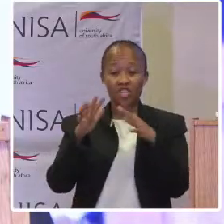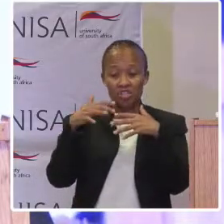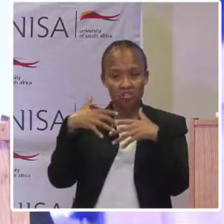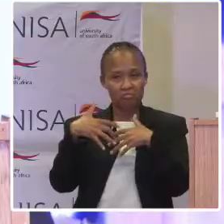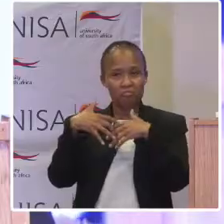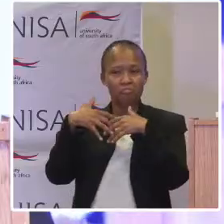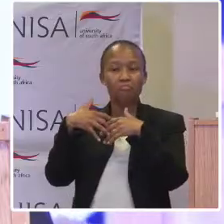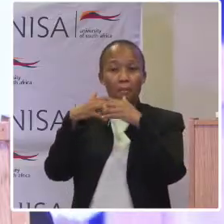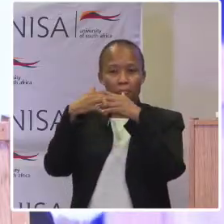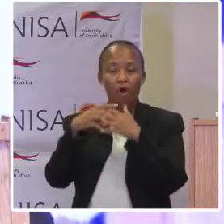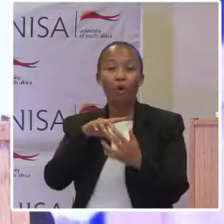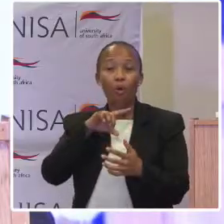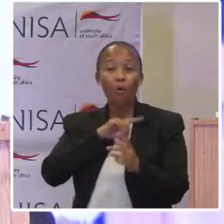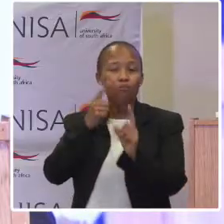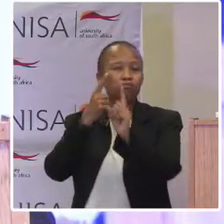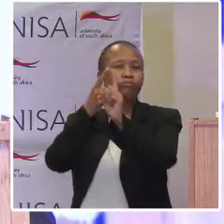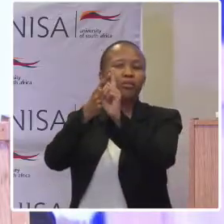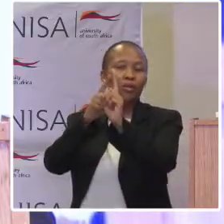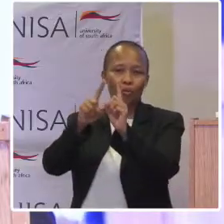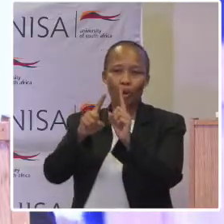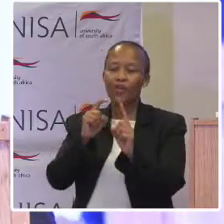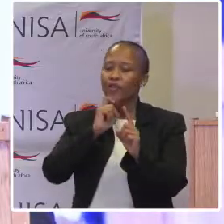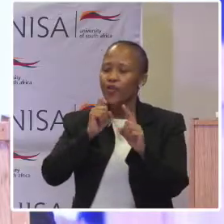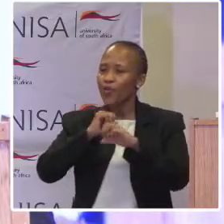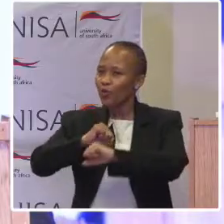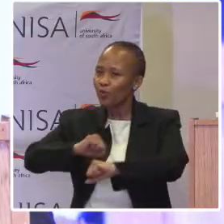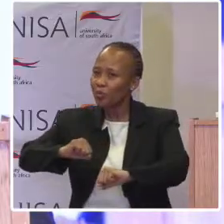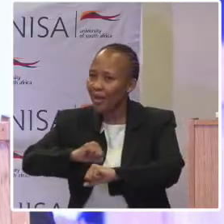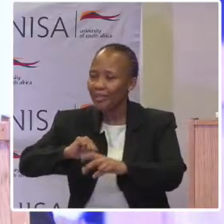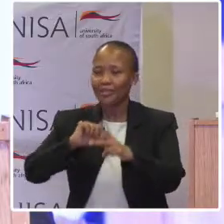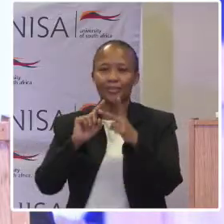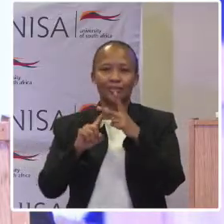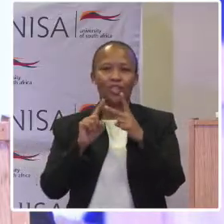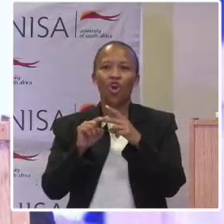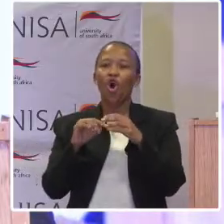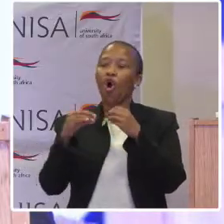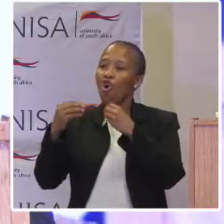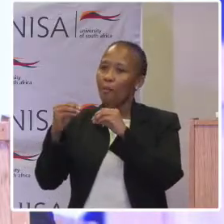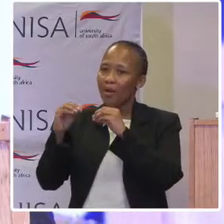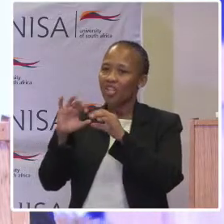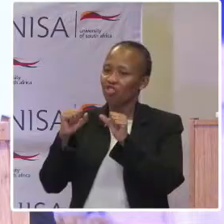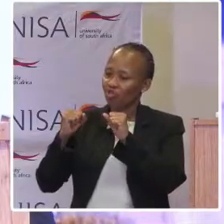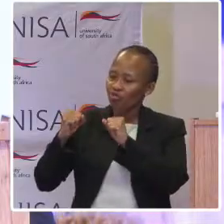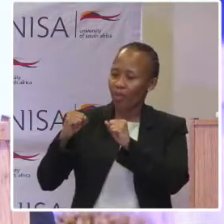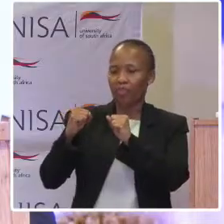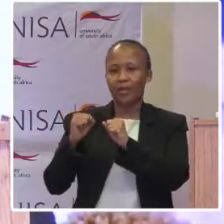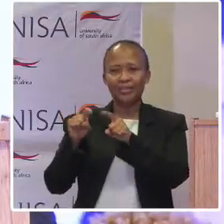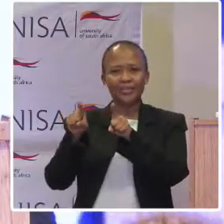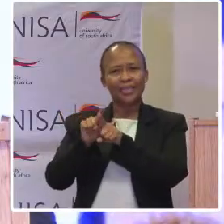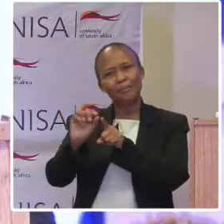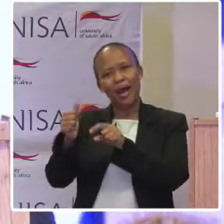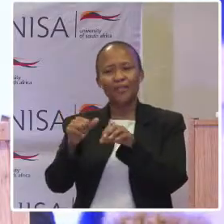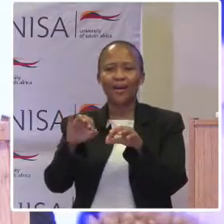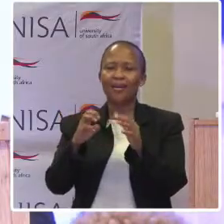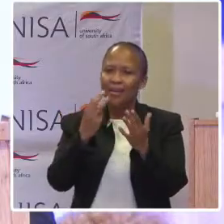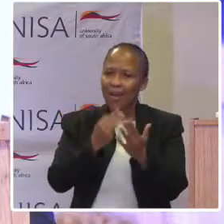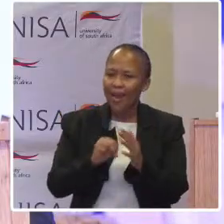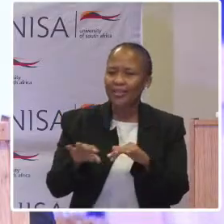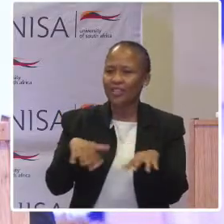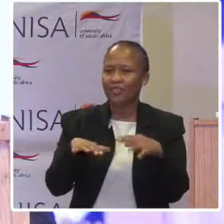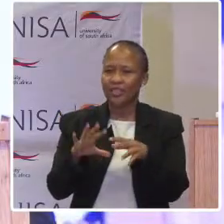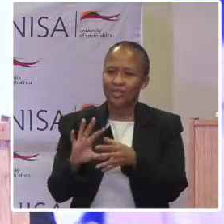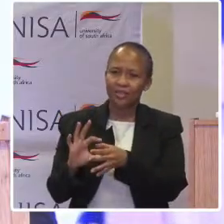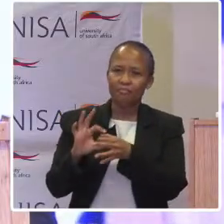created to promote the use of space and strengthen cooperation in space-related activities while fostering research in